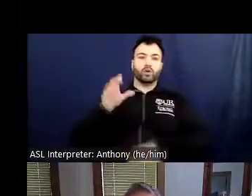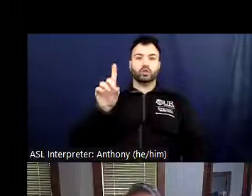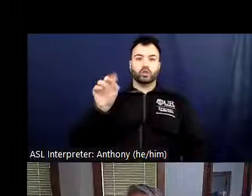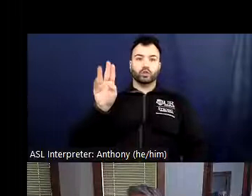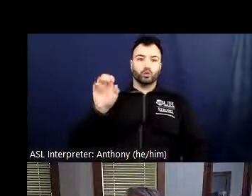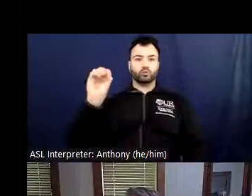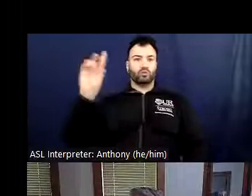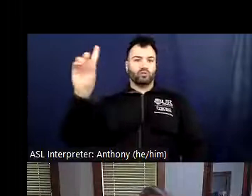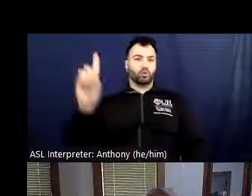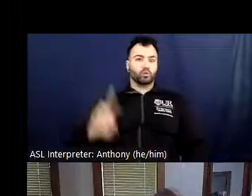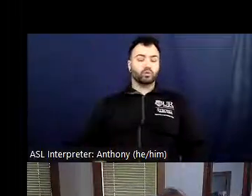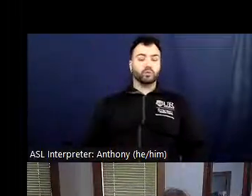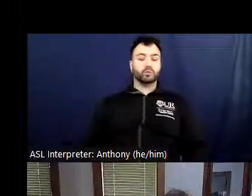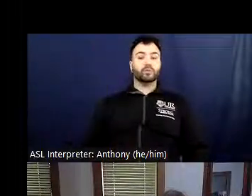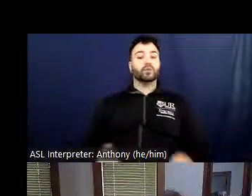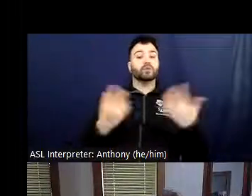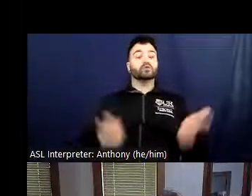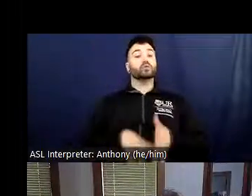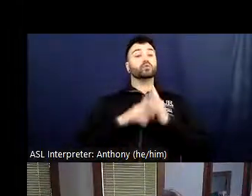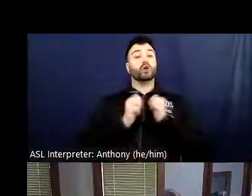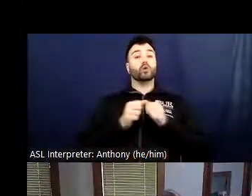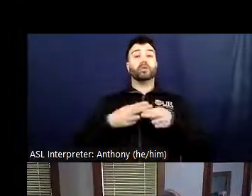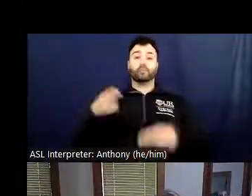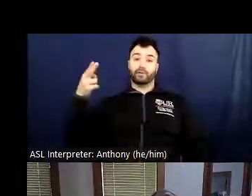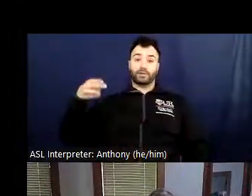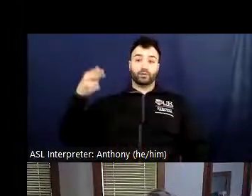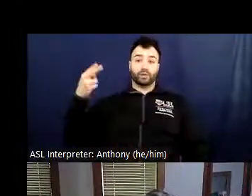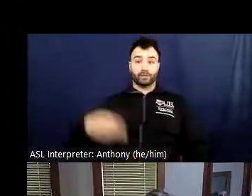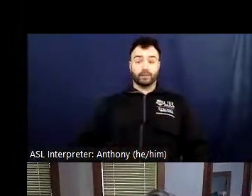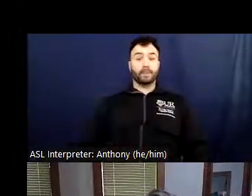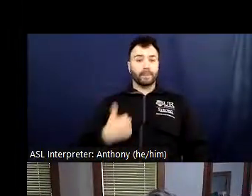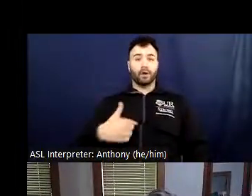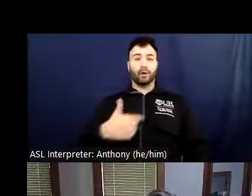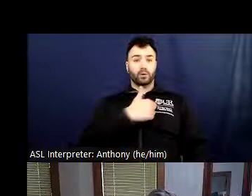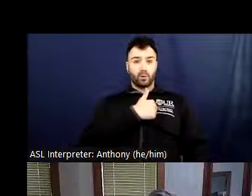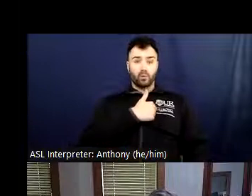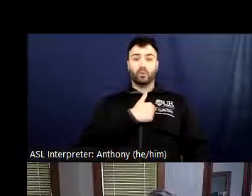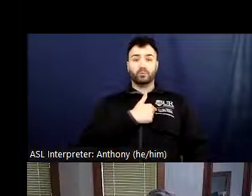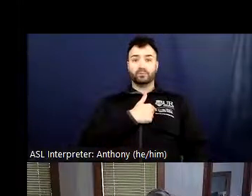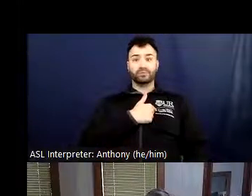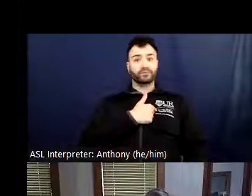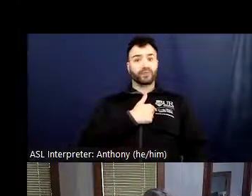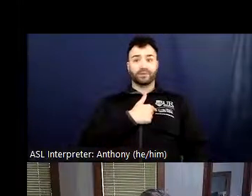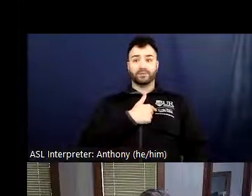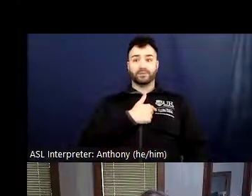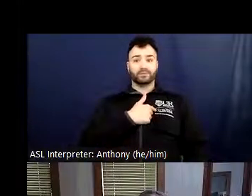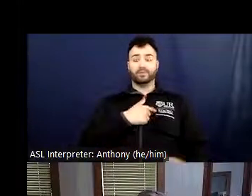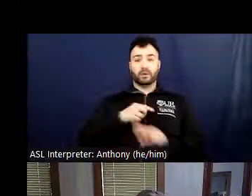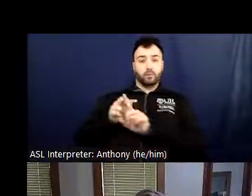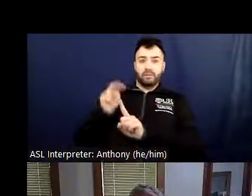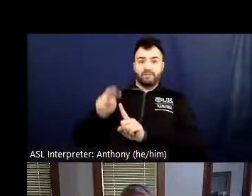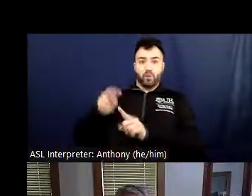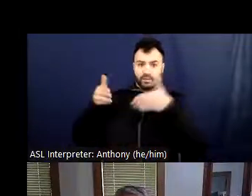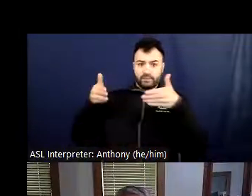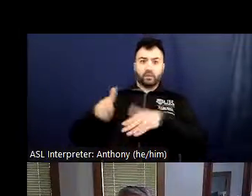my brief history will start by mentioning that we've had drugs, we've looked at drugs for years, and